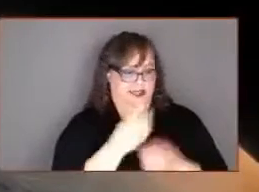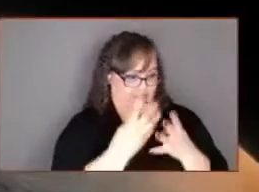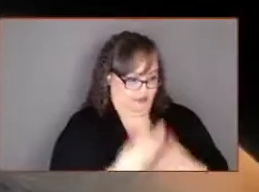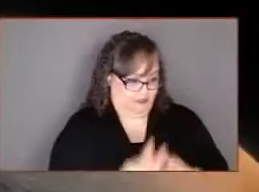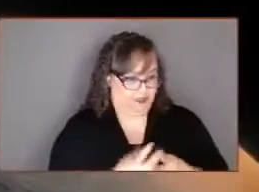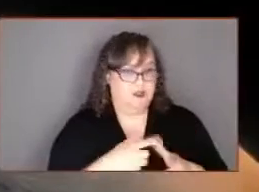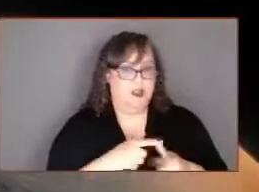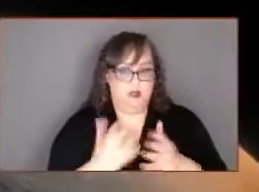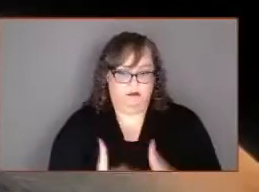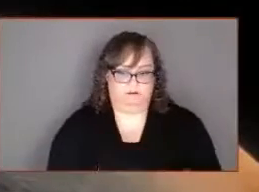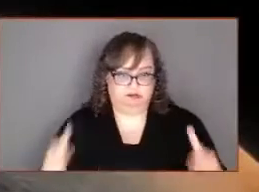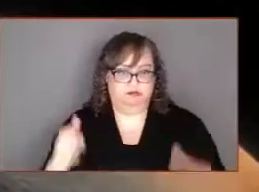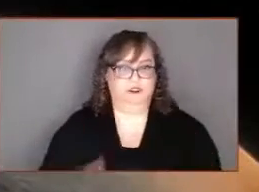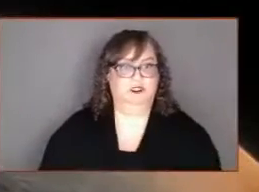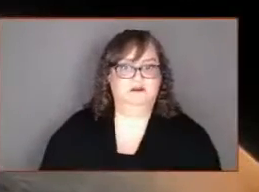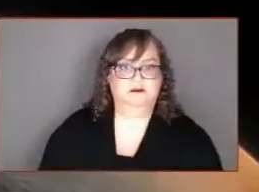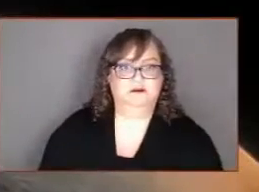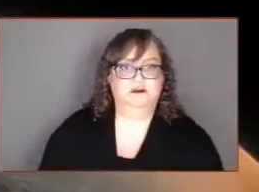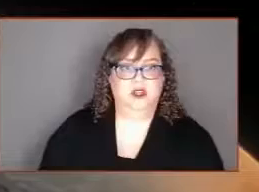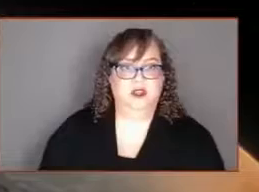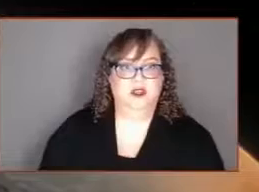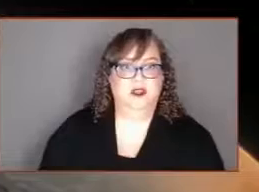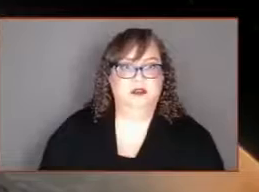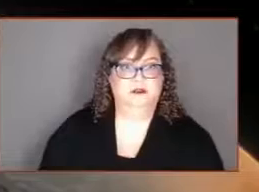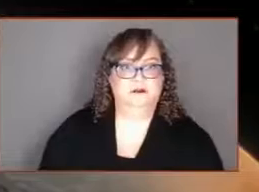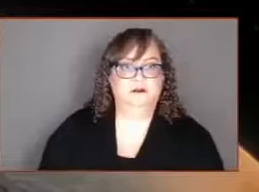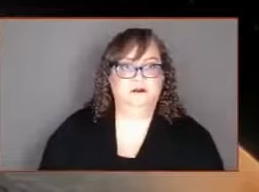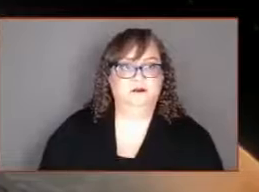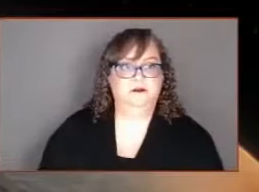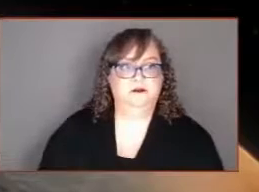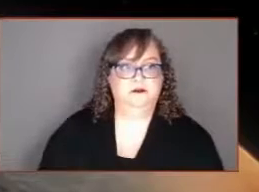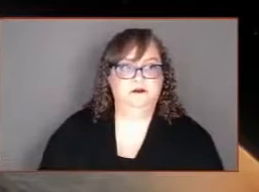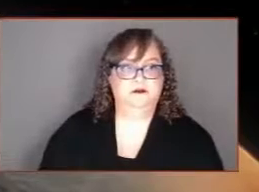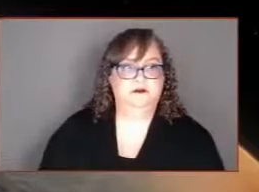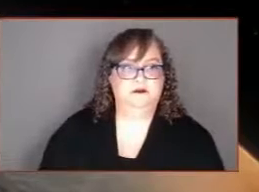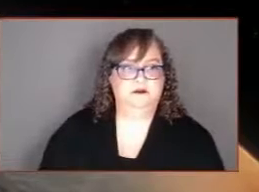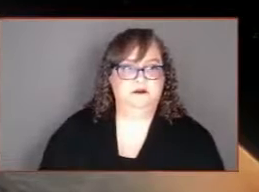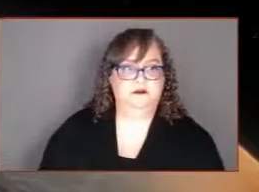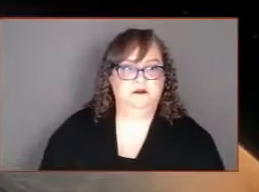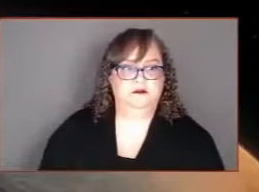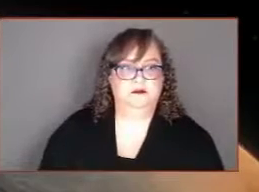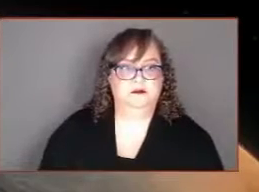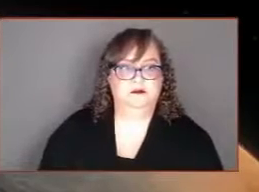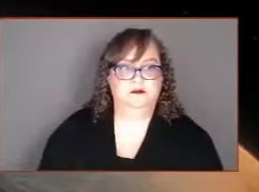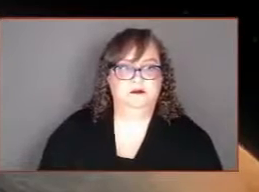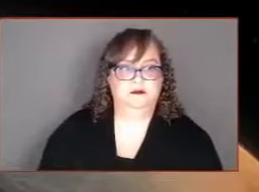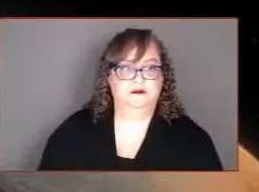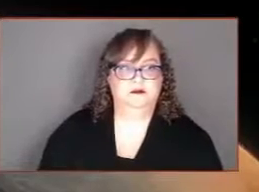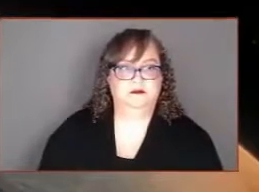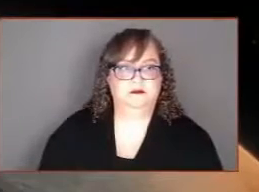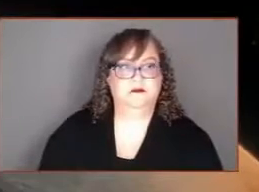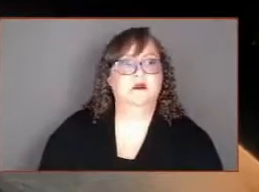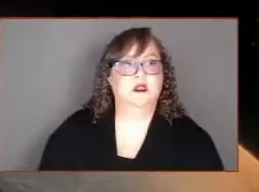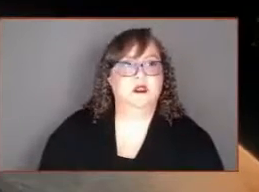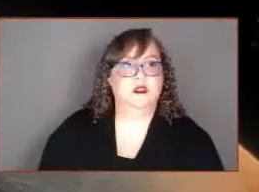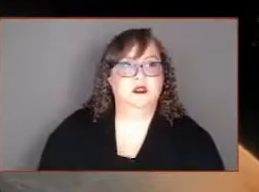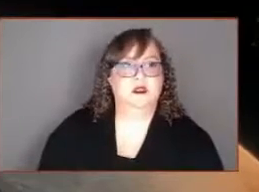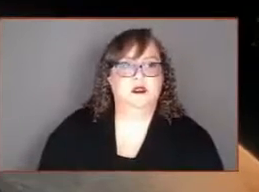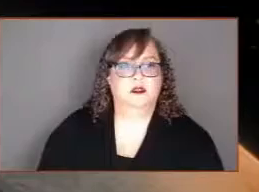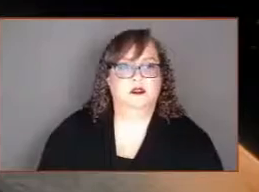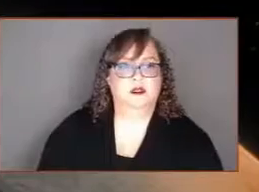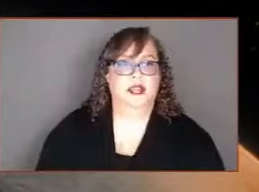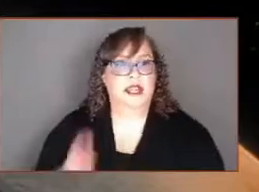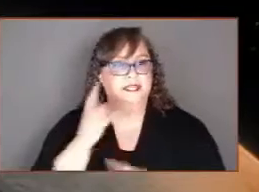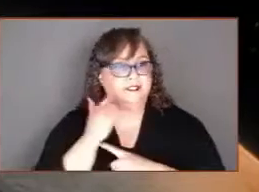container. It sounds like you thought this through. Just a little bit. Now, your team has competed before. What were some of the challenges you ran into in